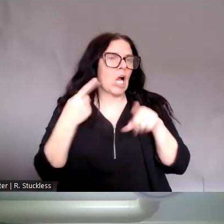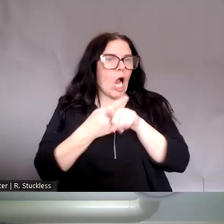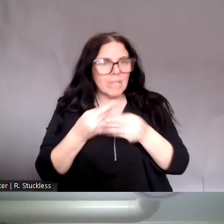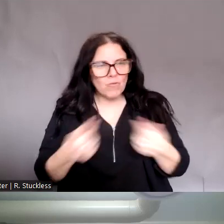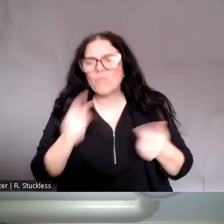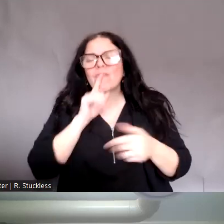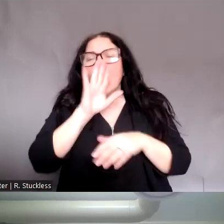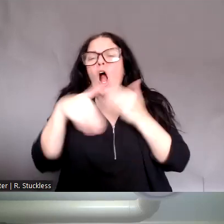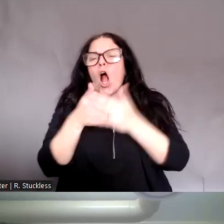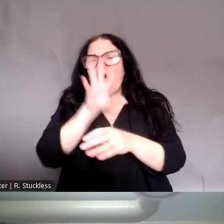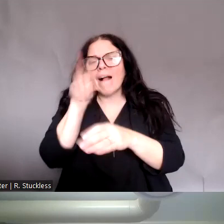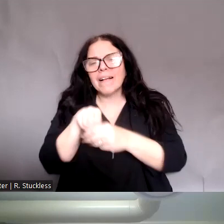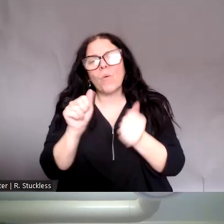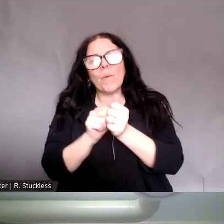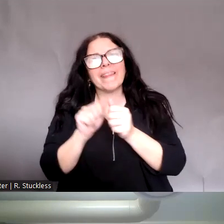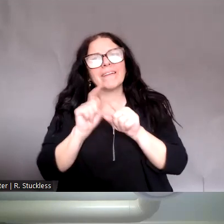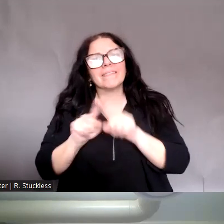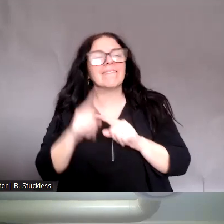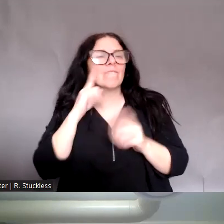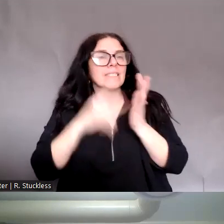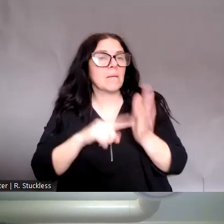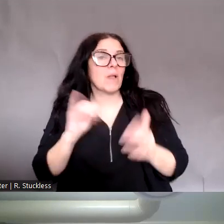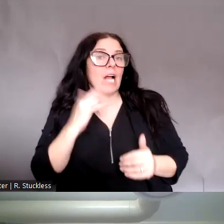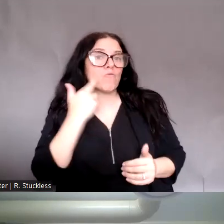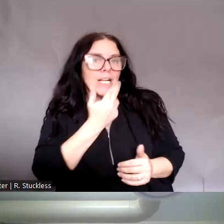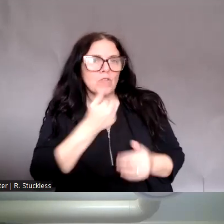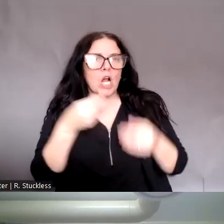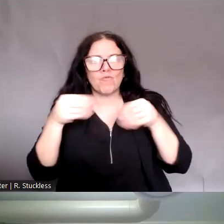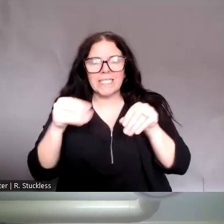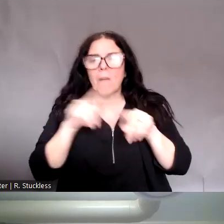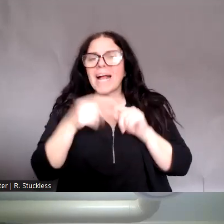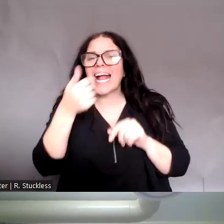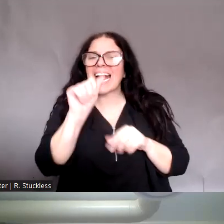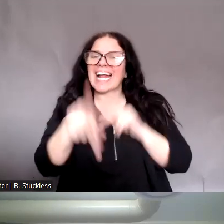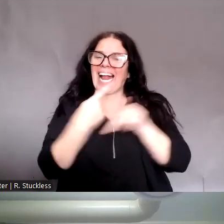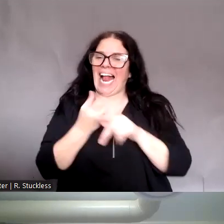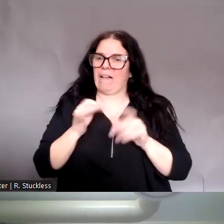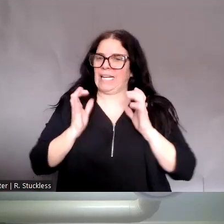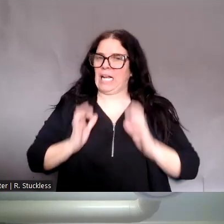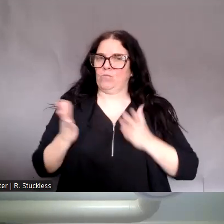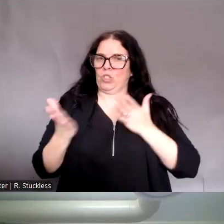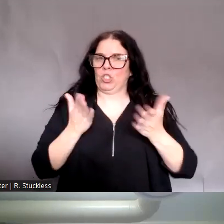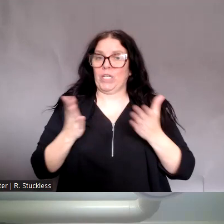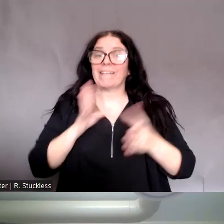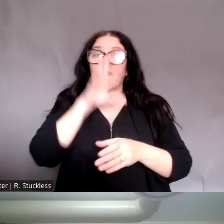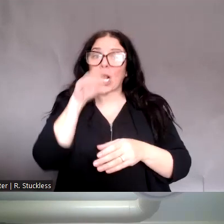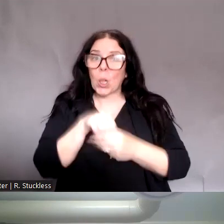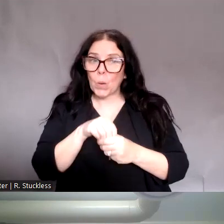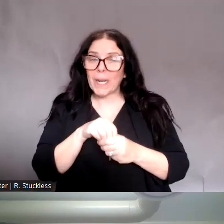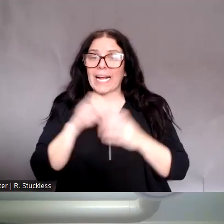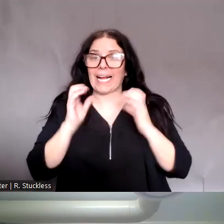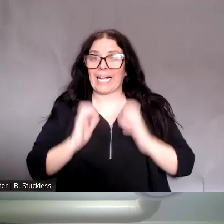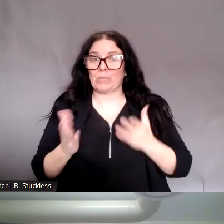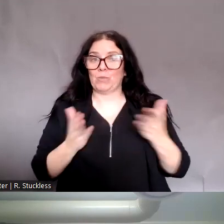that you would need, not just from a restaurant and retail standpoint, but any kind of customer service, including the customer service that we